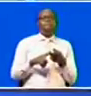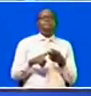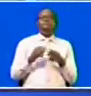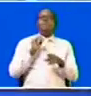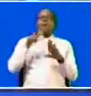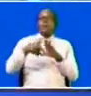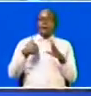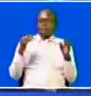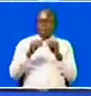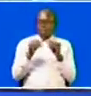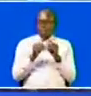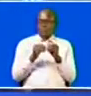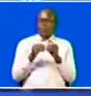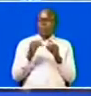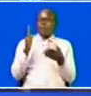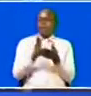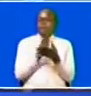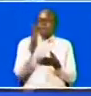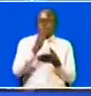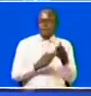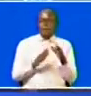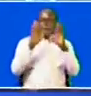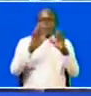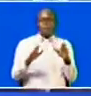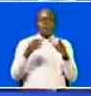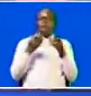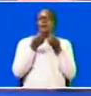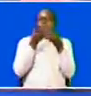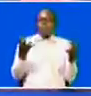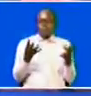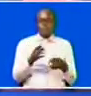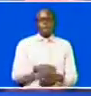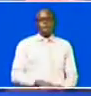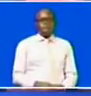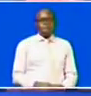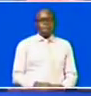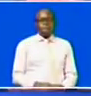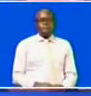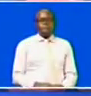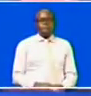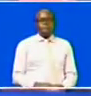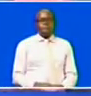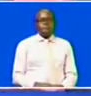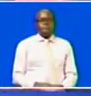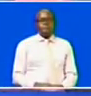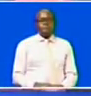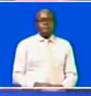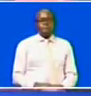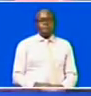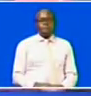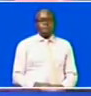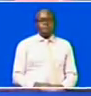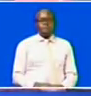with lawmakers where he shared with them some sensitive dossier on contrabands. I solemnly affirm that the information that I shall give to the